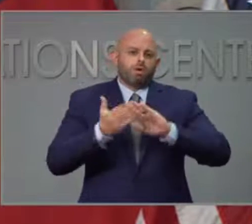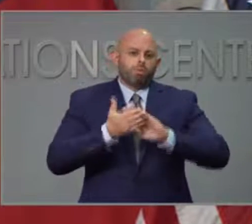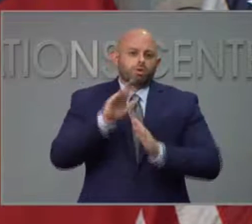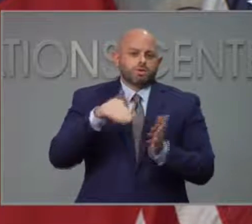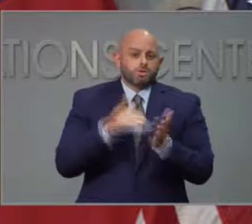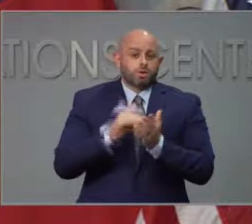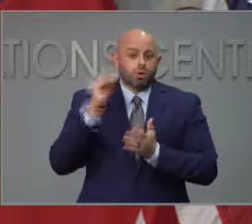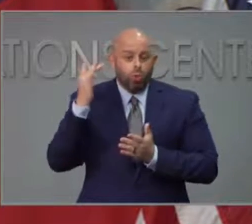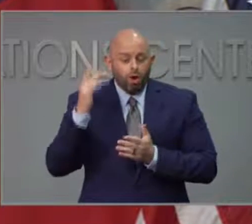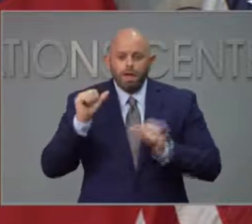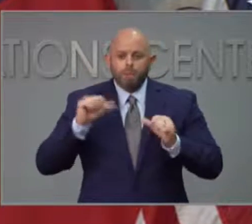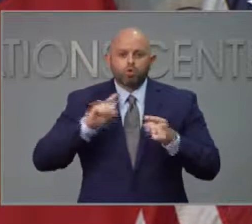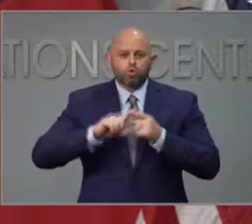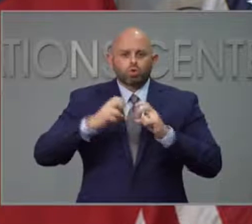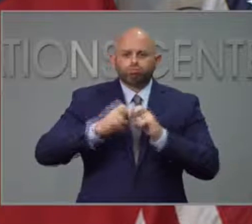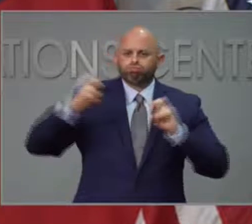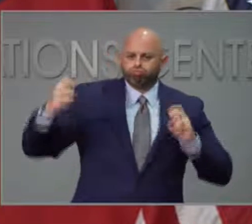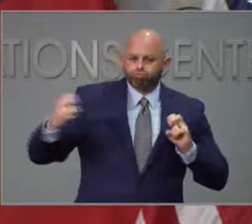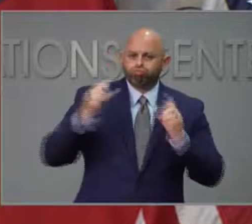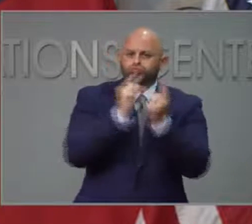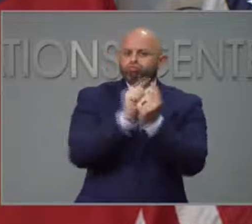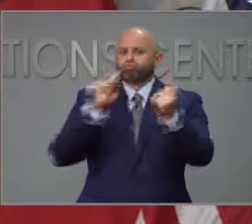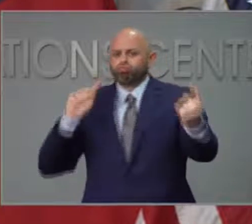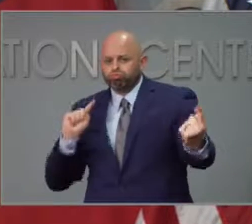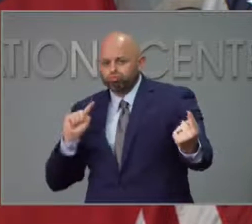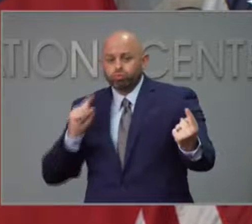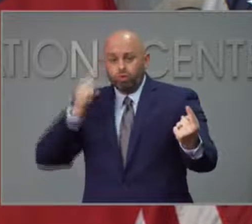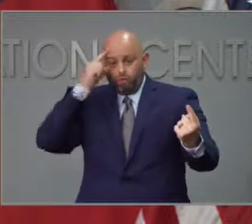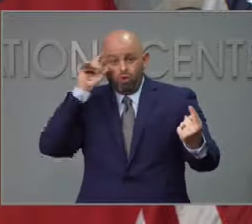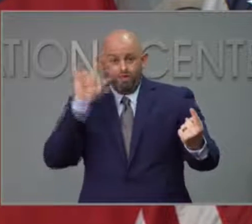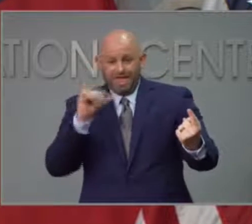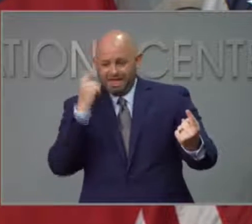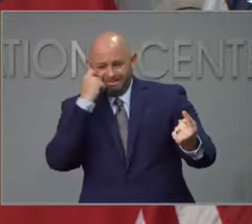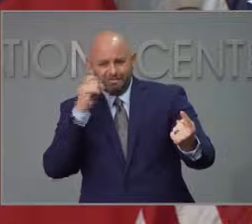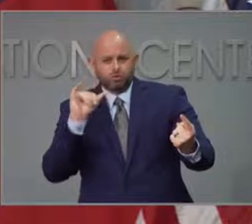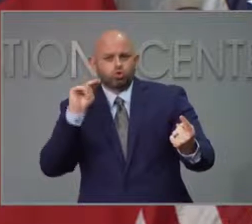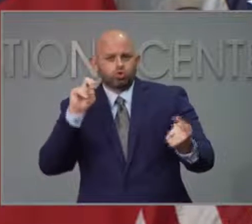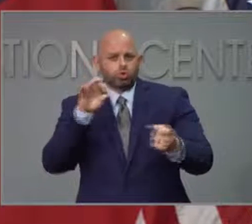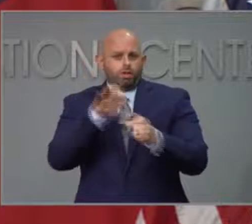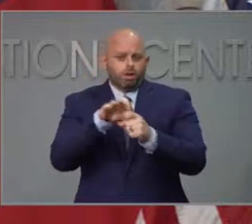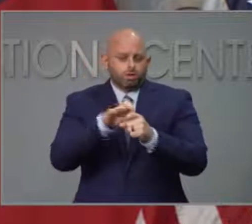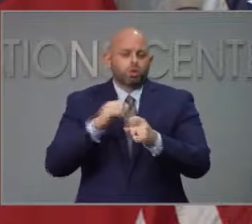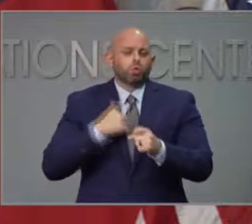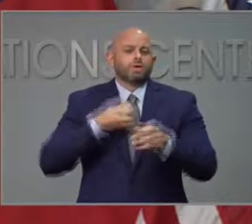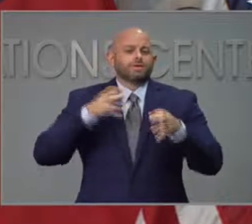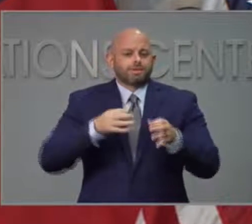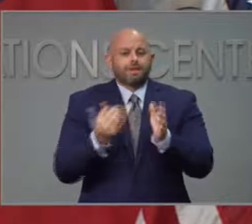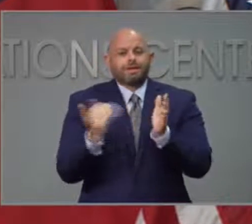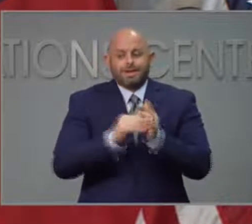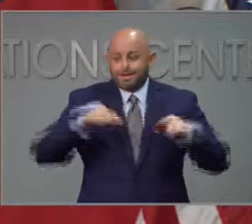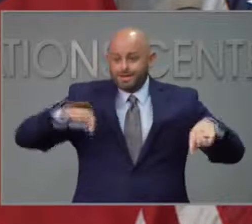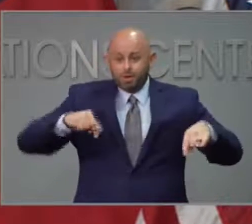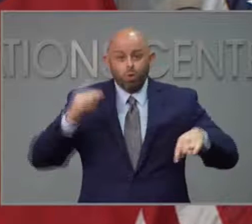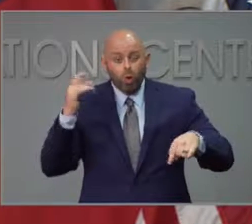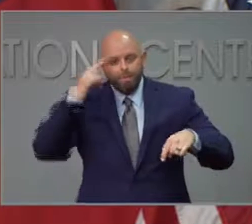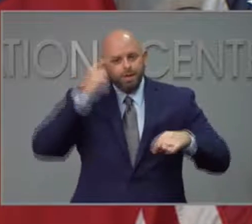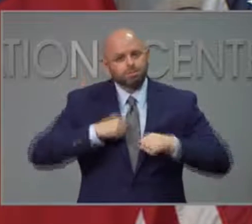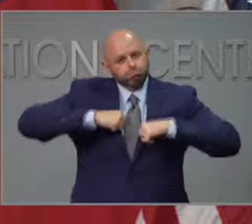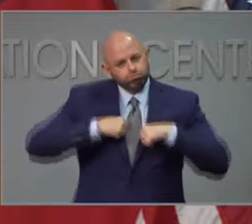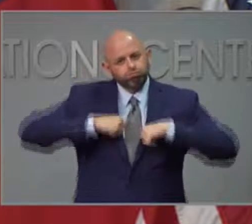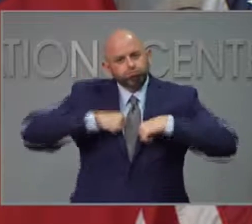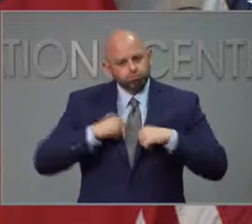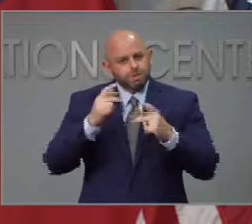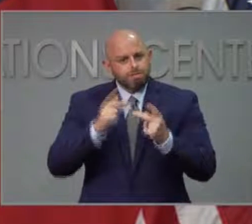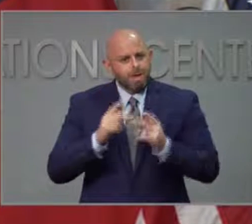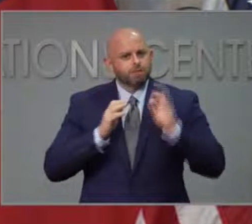order to have proper social distancing for that election, and have chosen to do so as well for this election. It also just makes